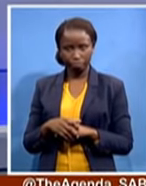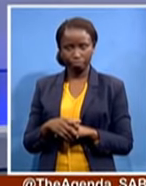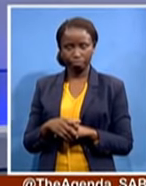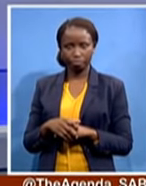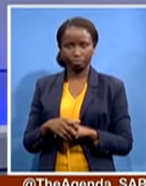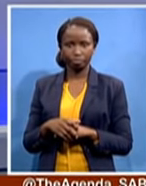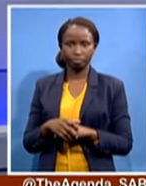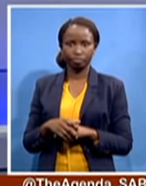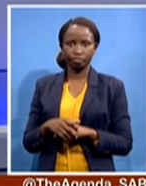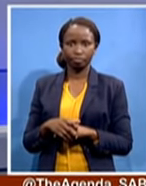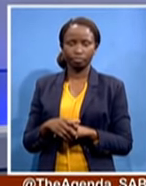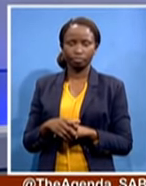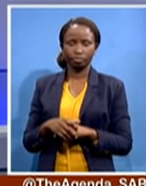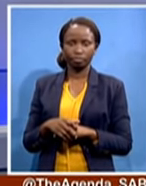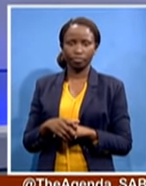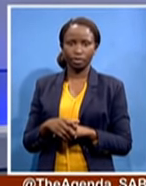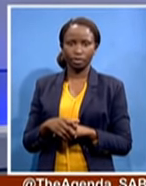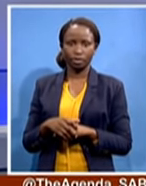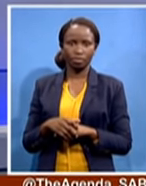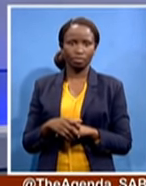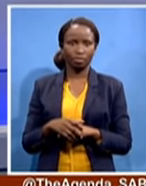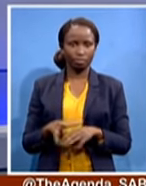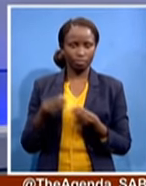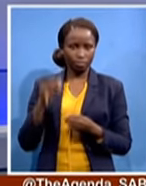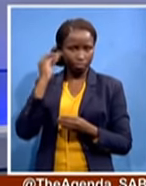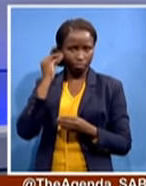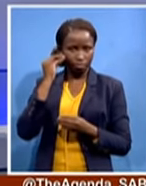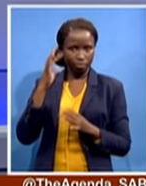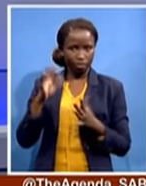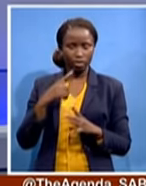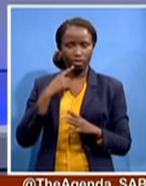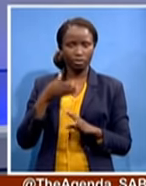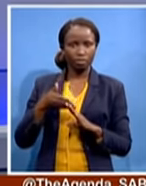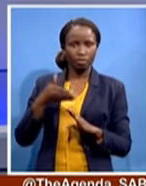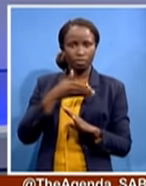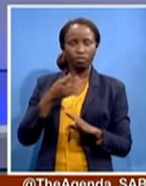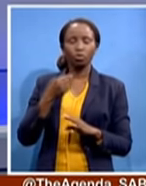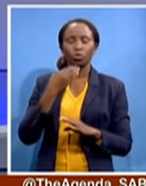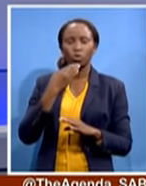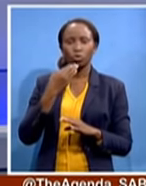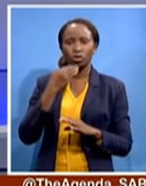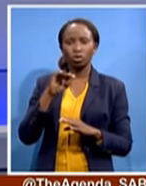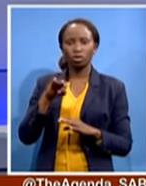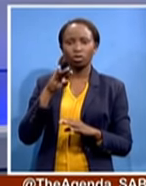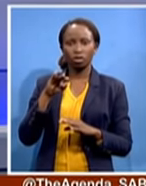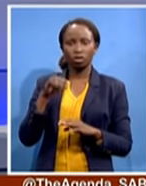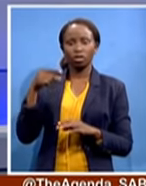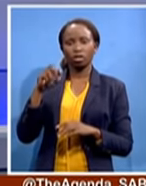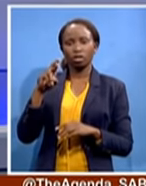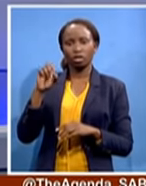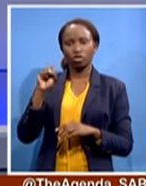We're getting information that the former First Lady of Zimbabwe, Grace Mugabe, has been summoned to appear before a village court to answer on charges